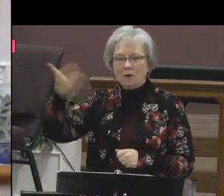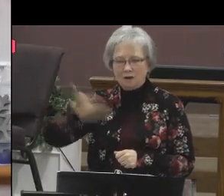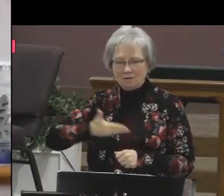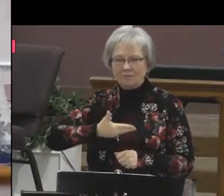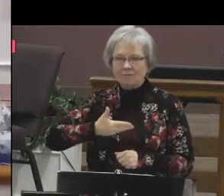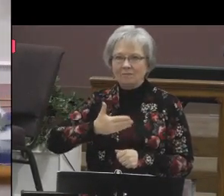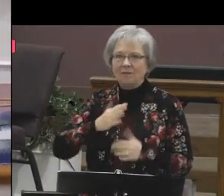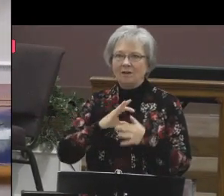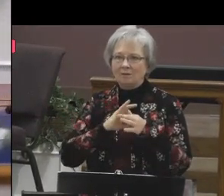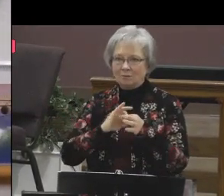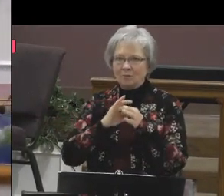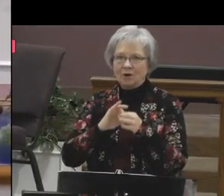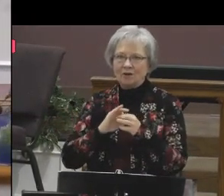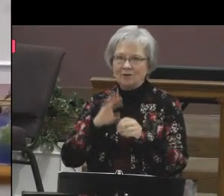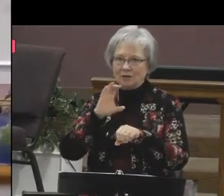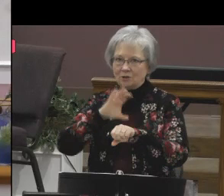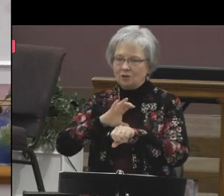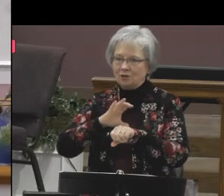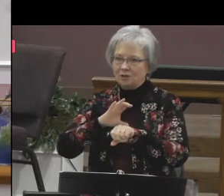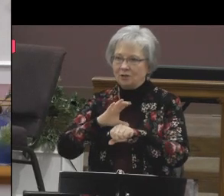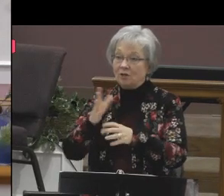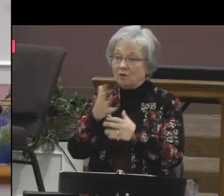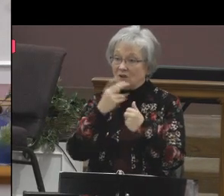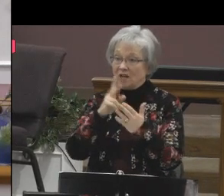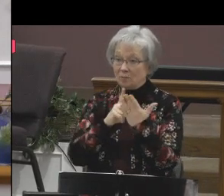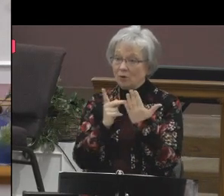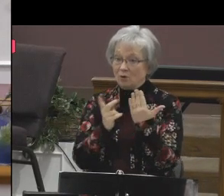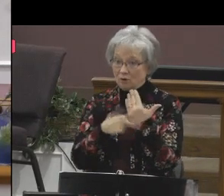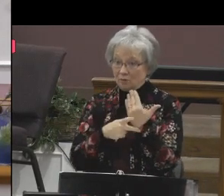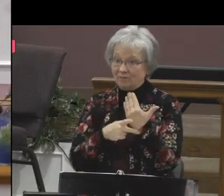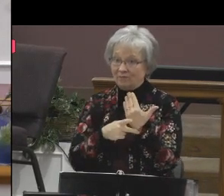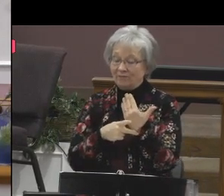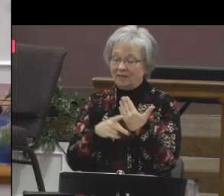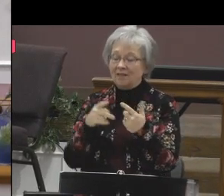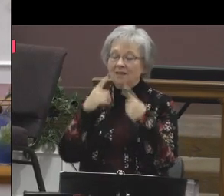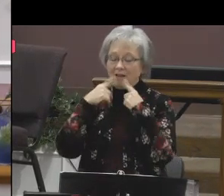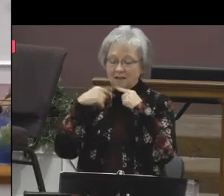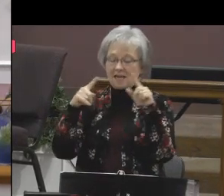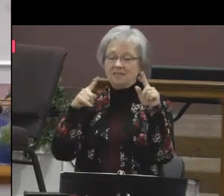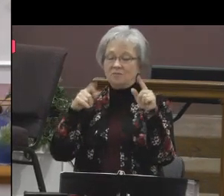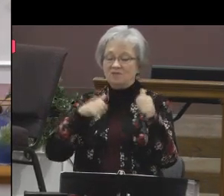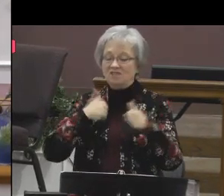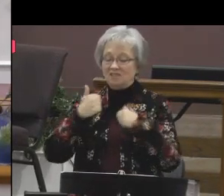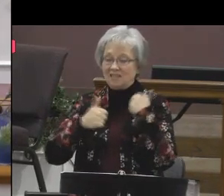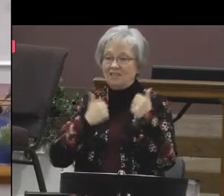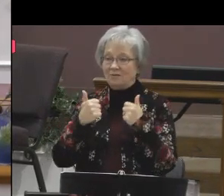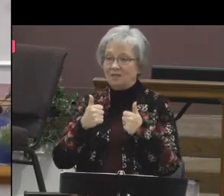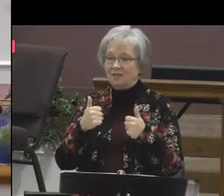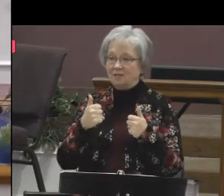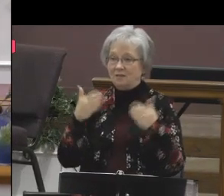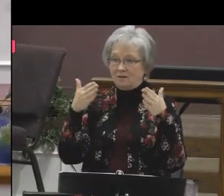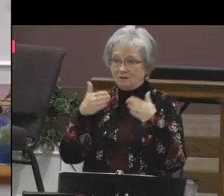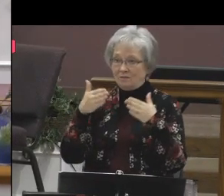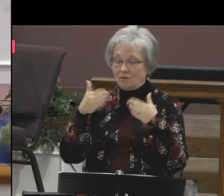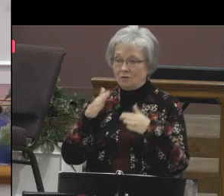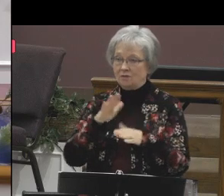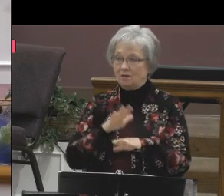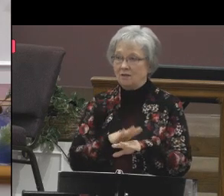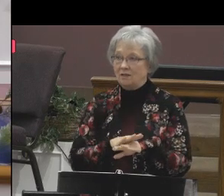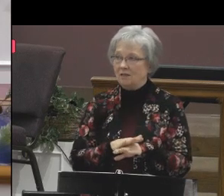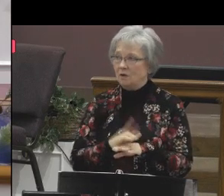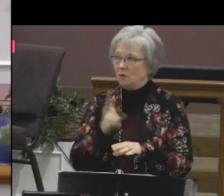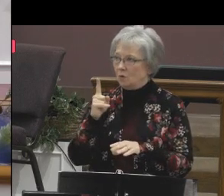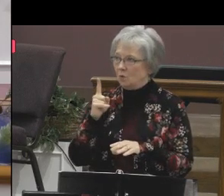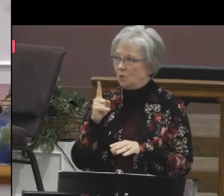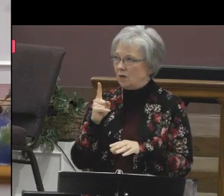what's going on. You should have been given a bulletin when you came in the door. Inside that are upcoming announcements and activities you'll want to be aware of. I do want to draw your attention